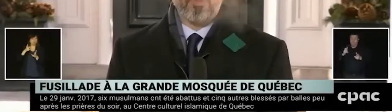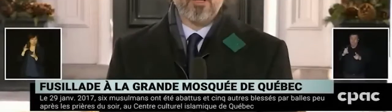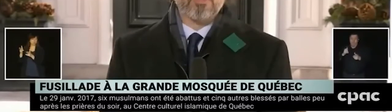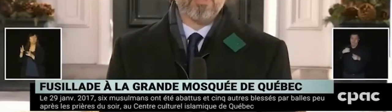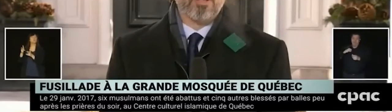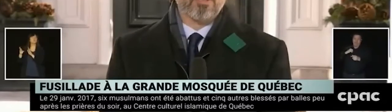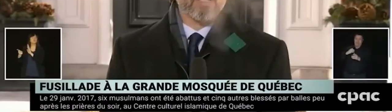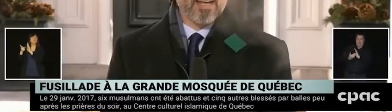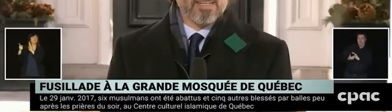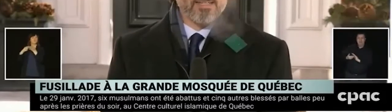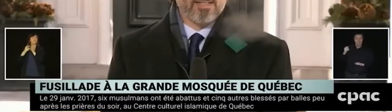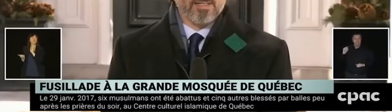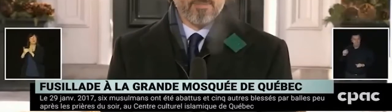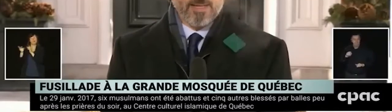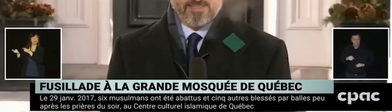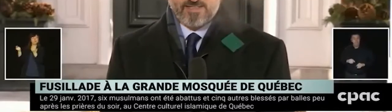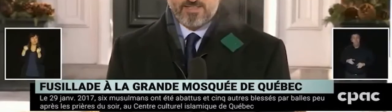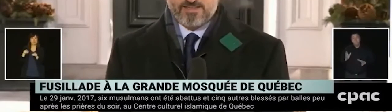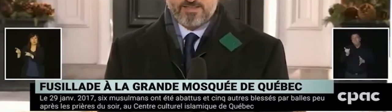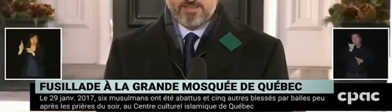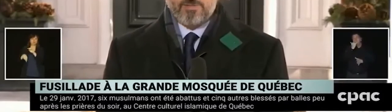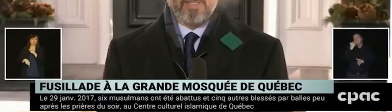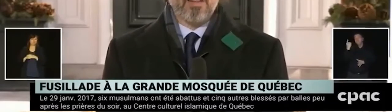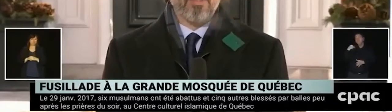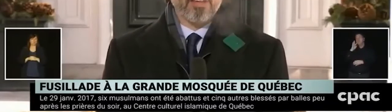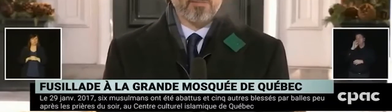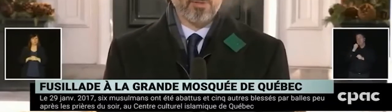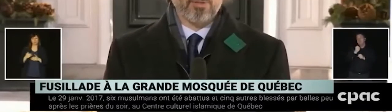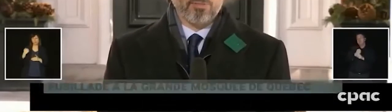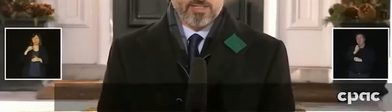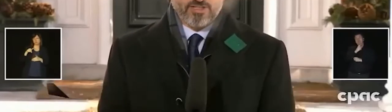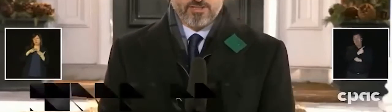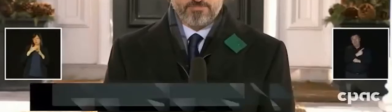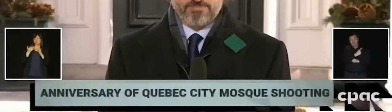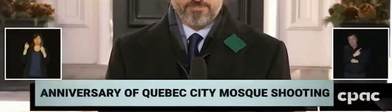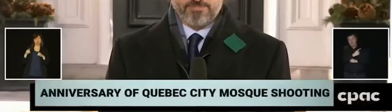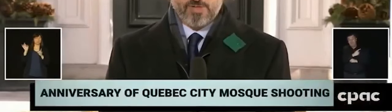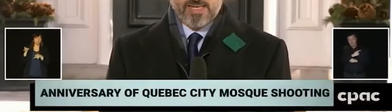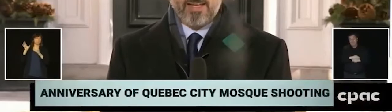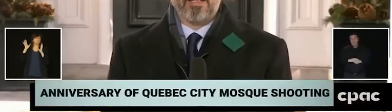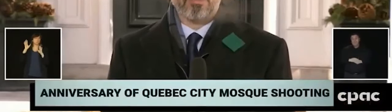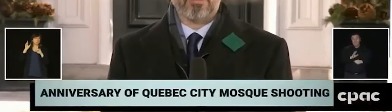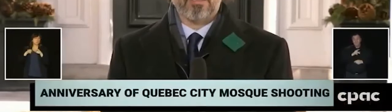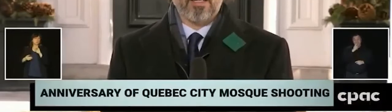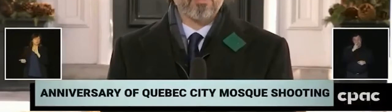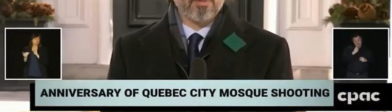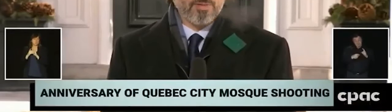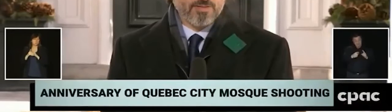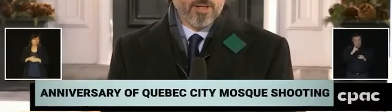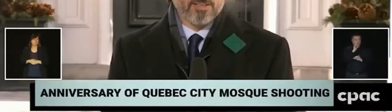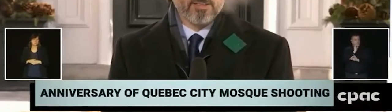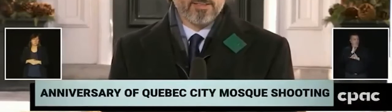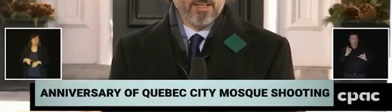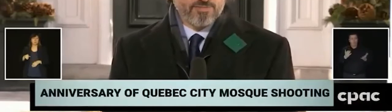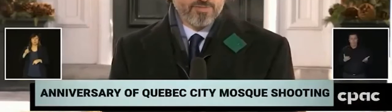What happened 4 years ago tonight in Quebec City was an unthinkable tragedy. We cannot and we